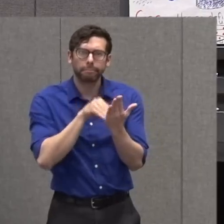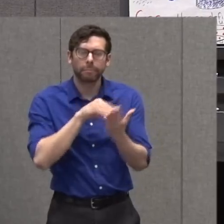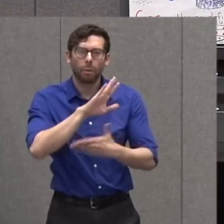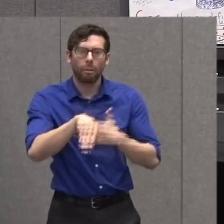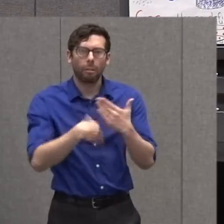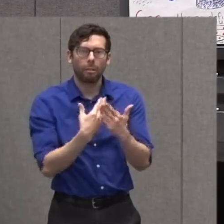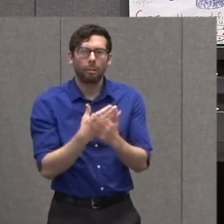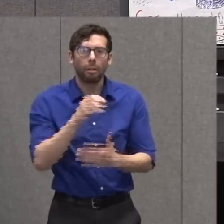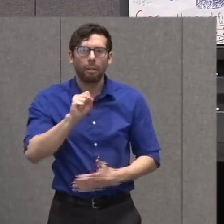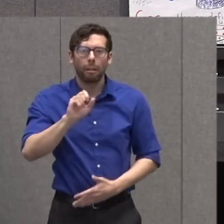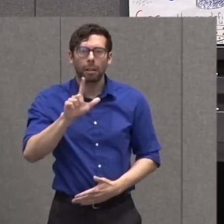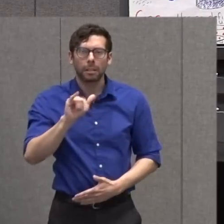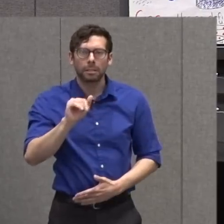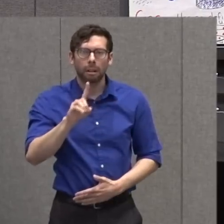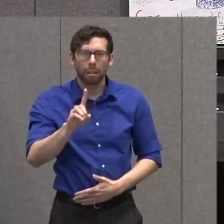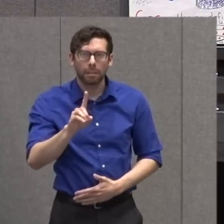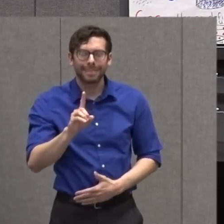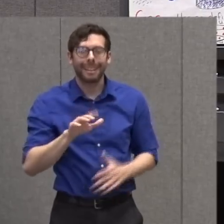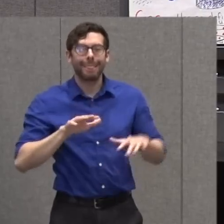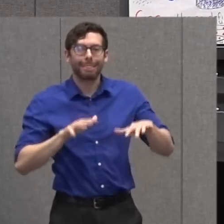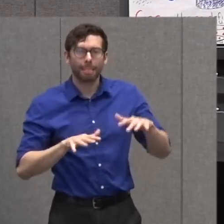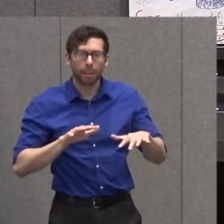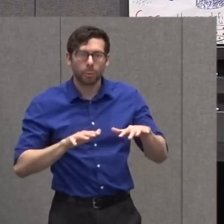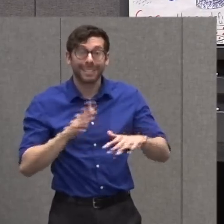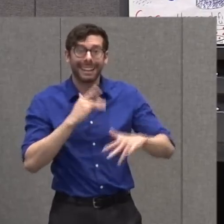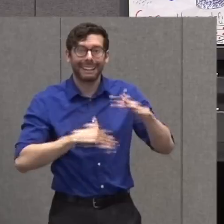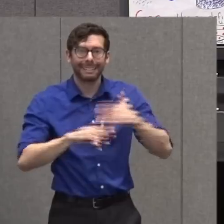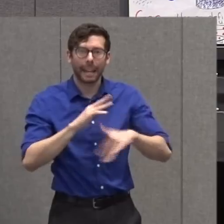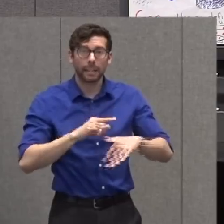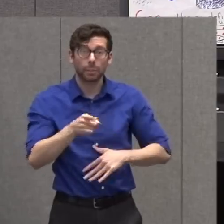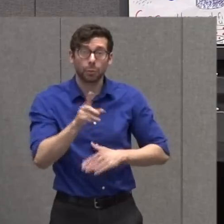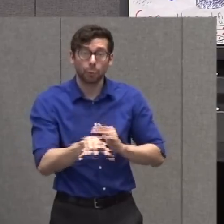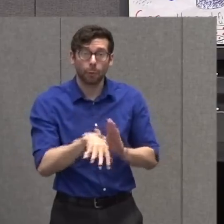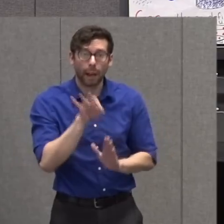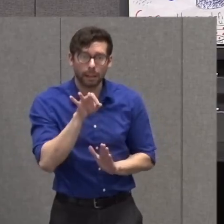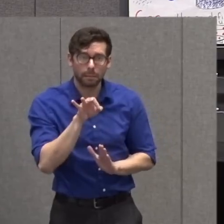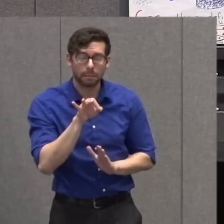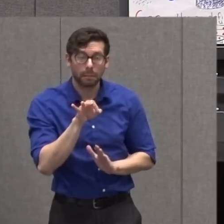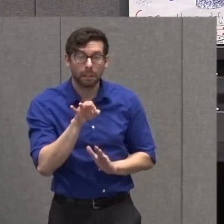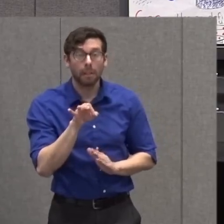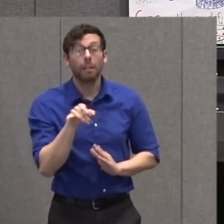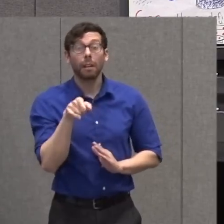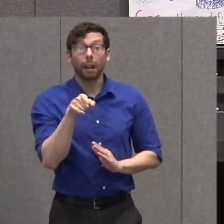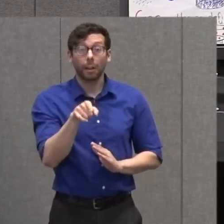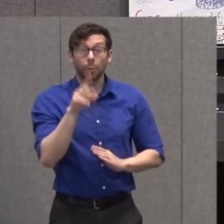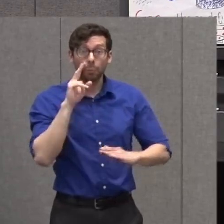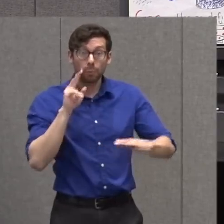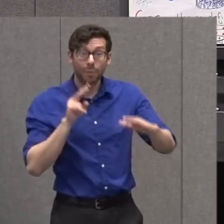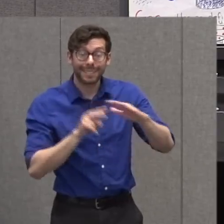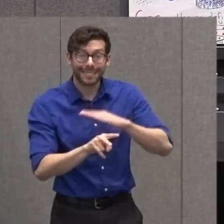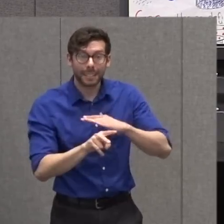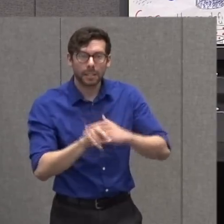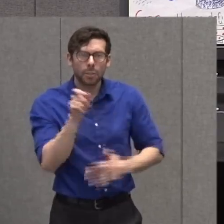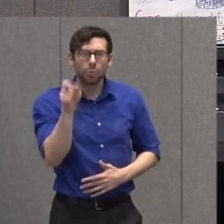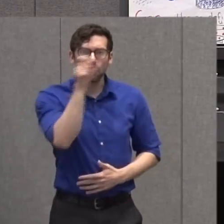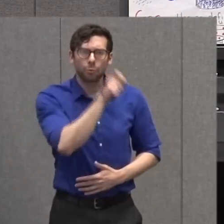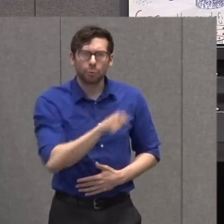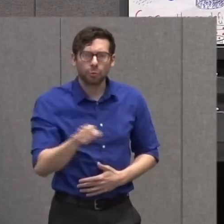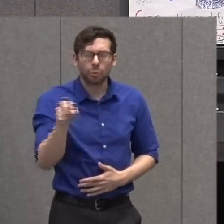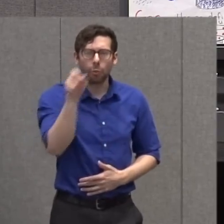gases. And then make a prediction. Take a pencil and circle the ones that are going to